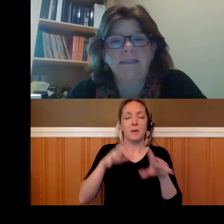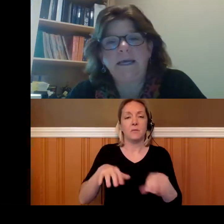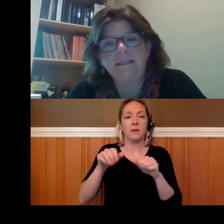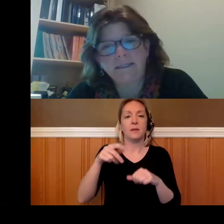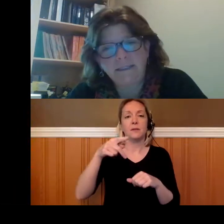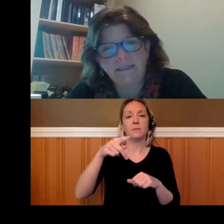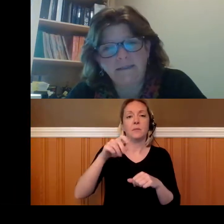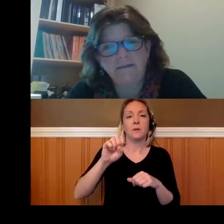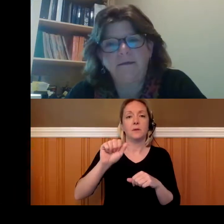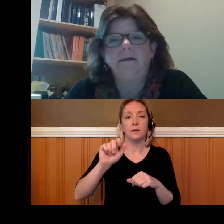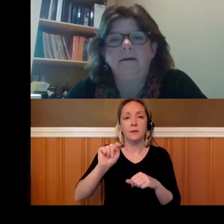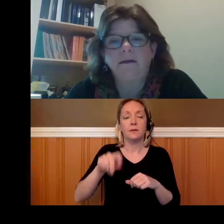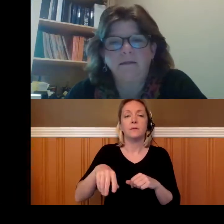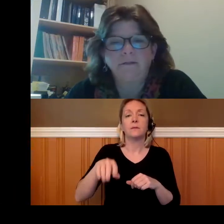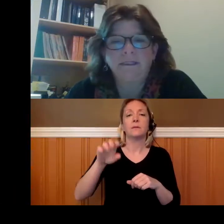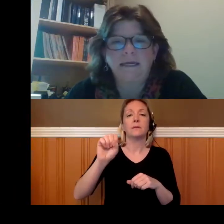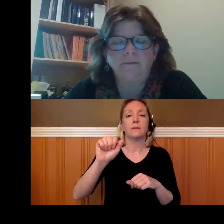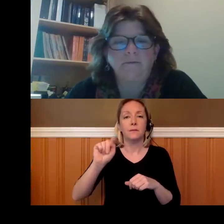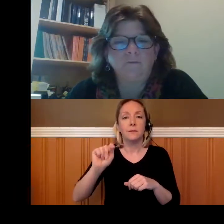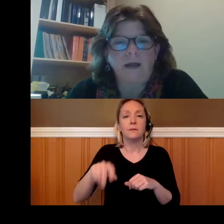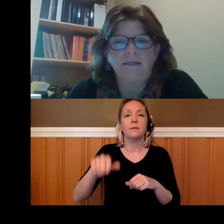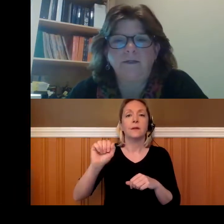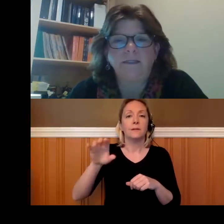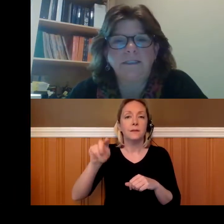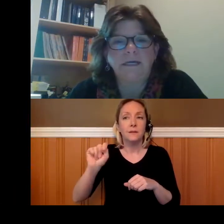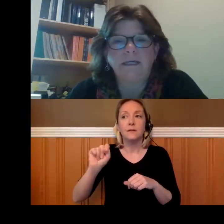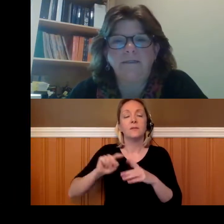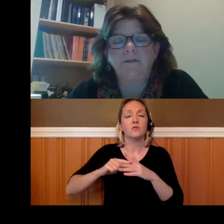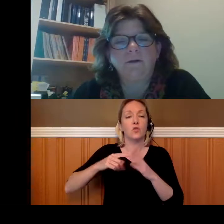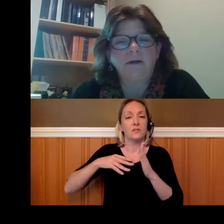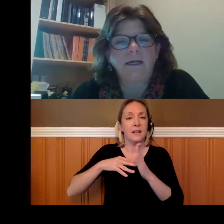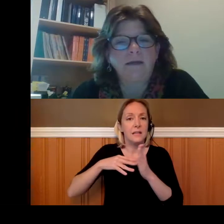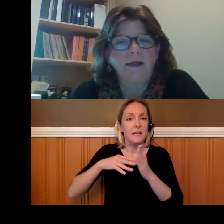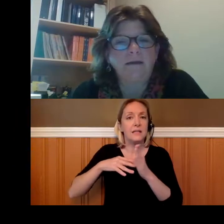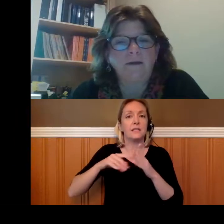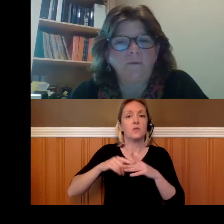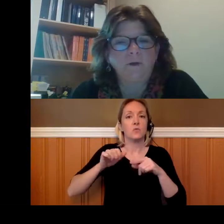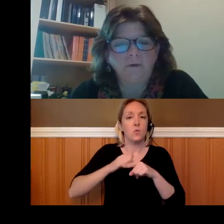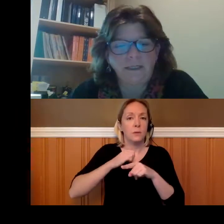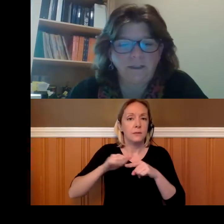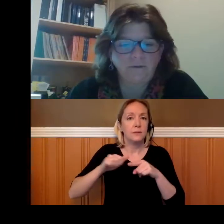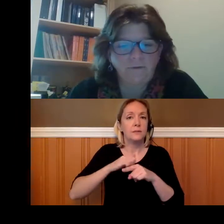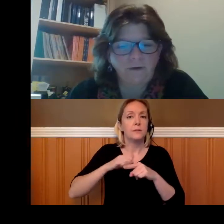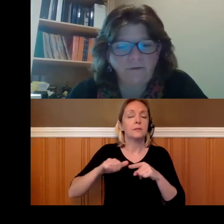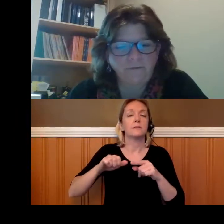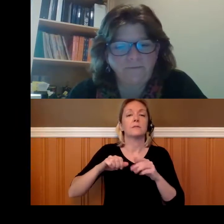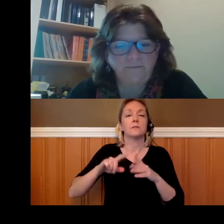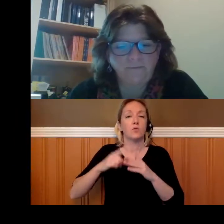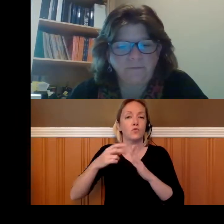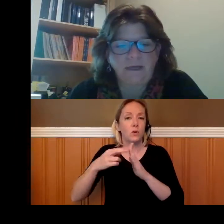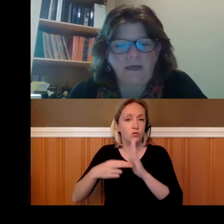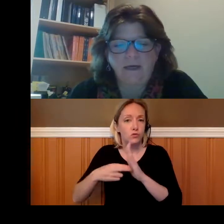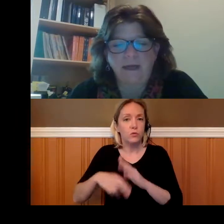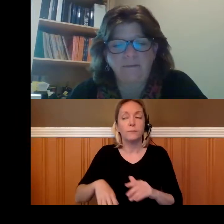ACTs. Get those exams ready. Start studying. Start looking at you know, what do you need to do for those. Again, apply